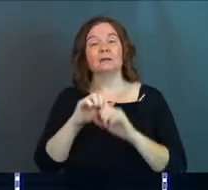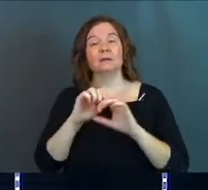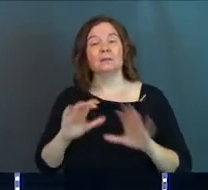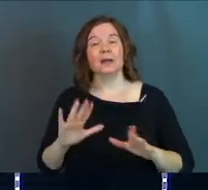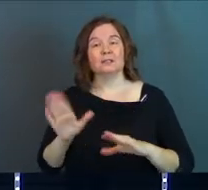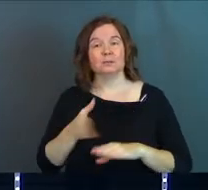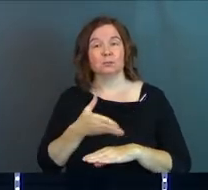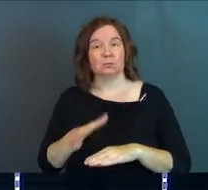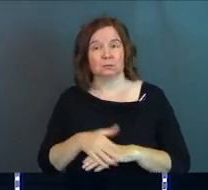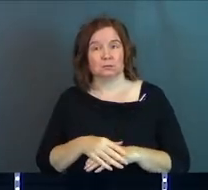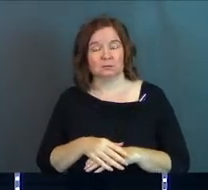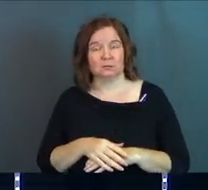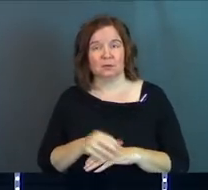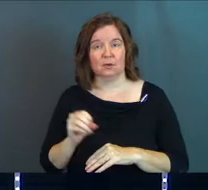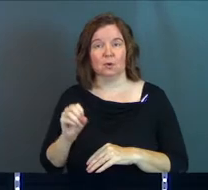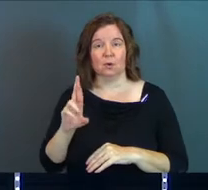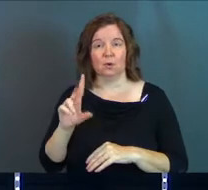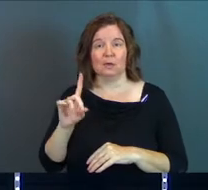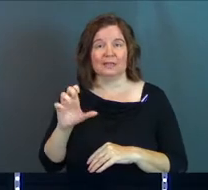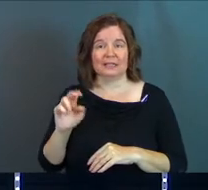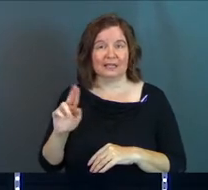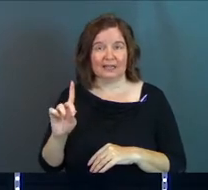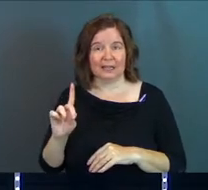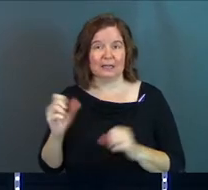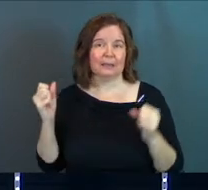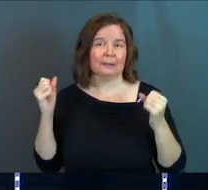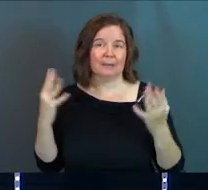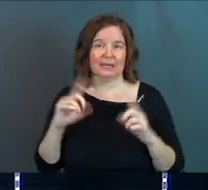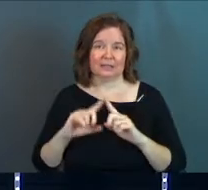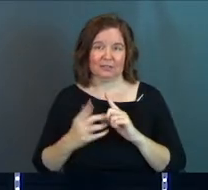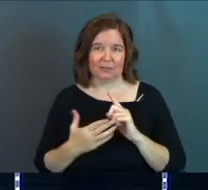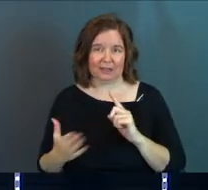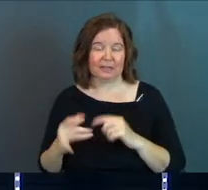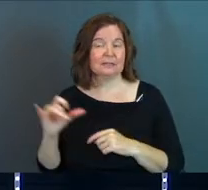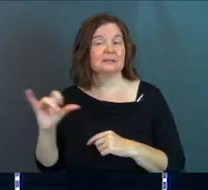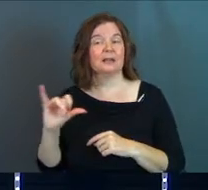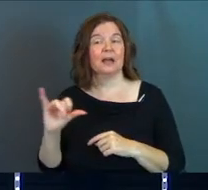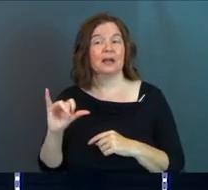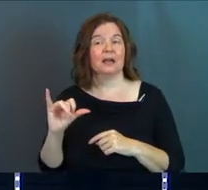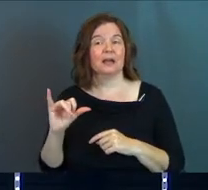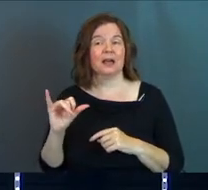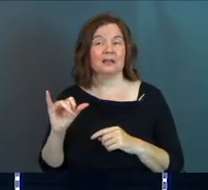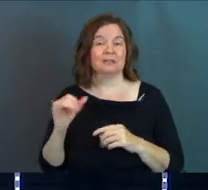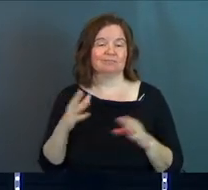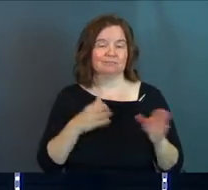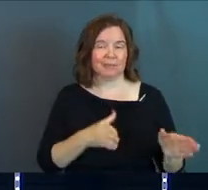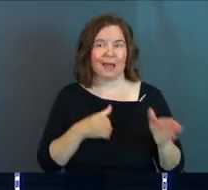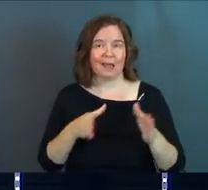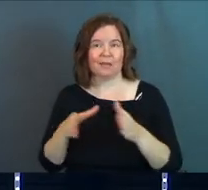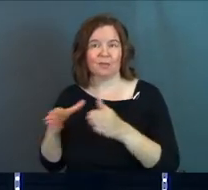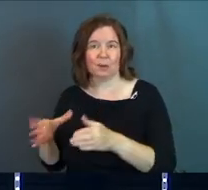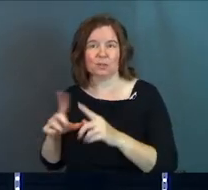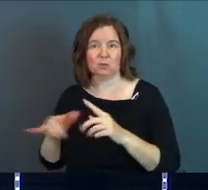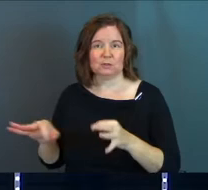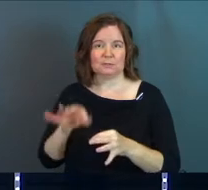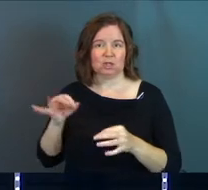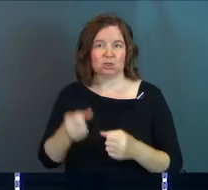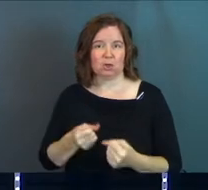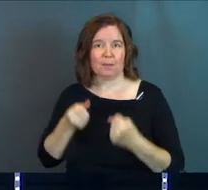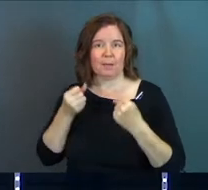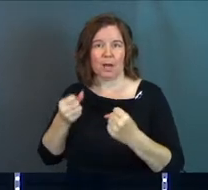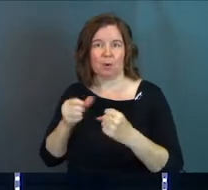music. God has ordained many things as vehicles or as pathways to spiritual